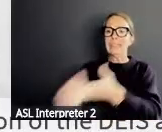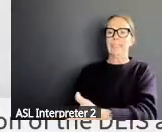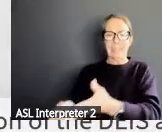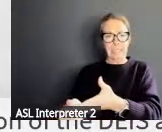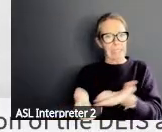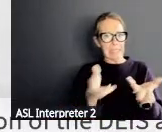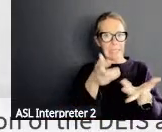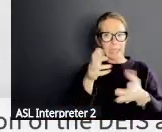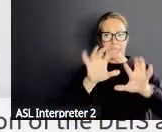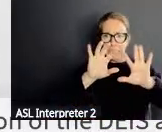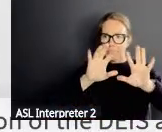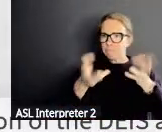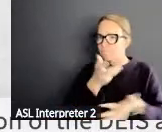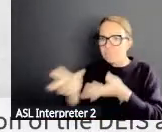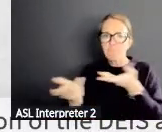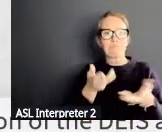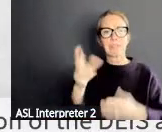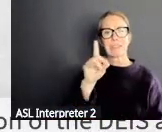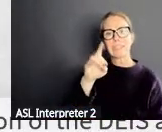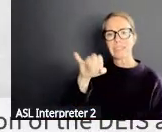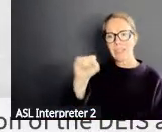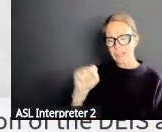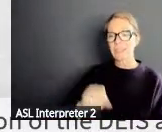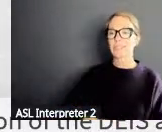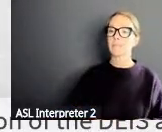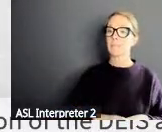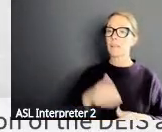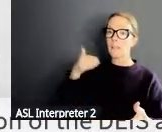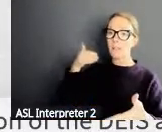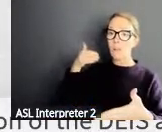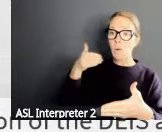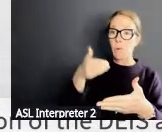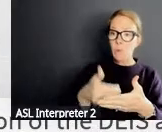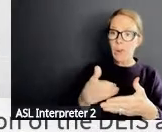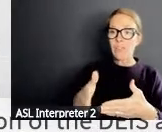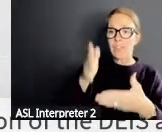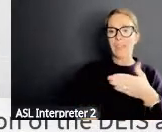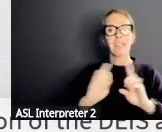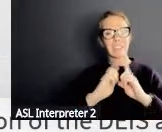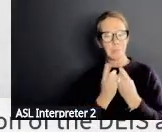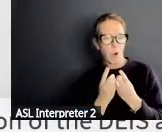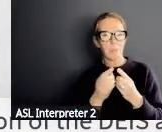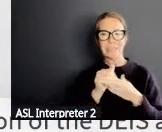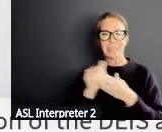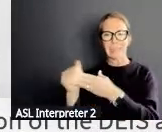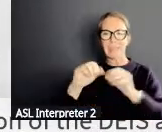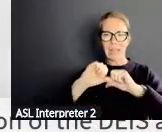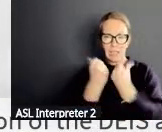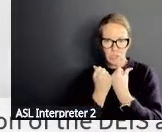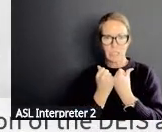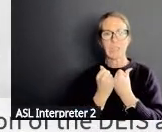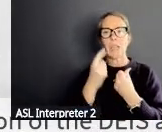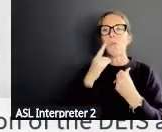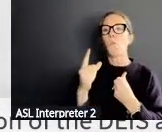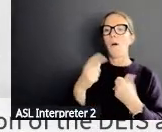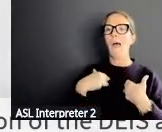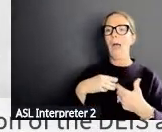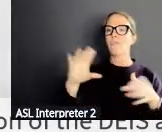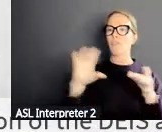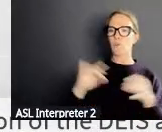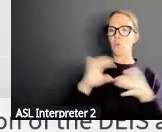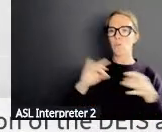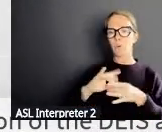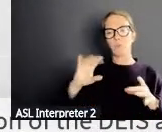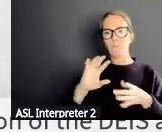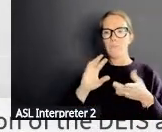written. Towards that end, the department, as the lead agency, will receive verbal testimony on the draft